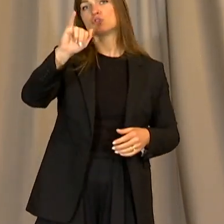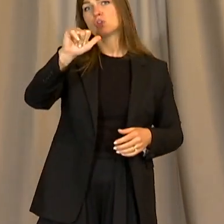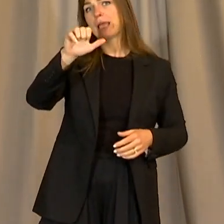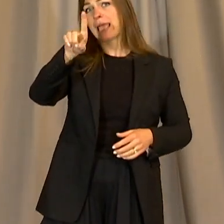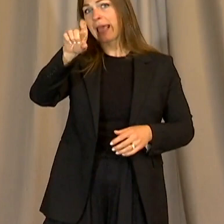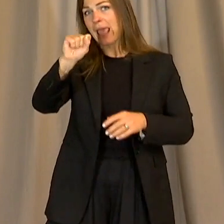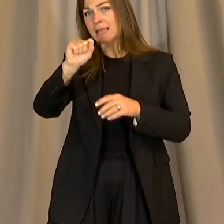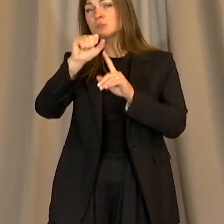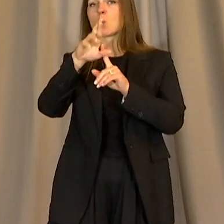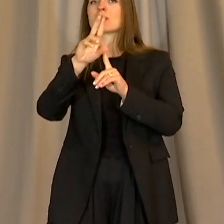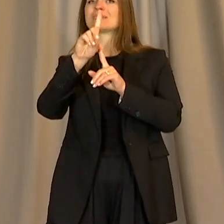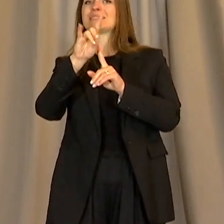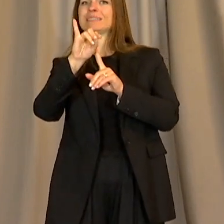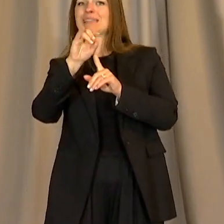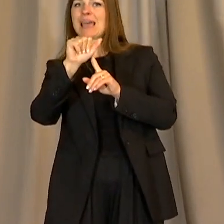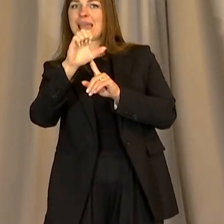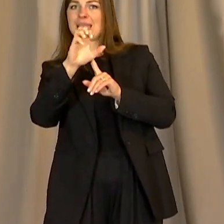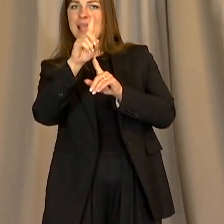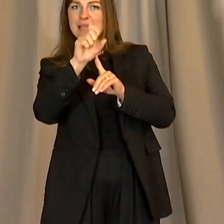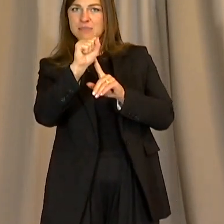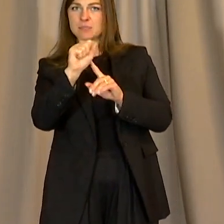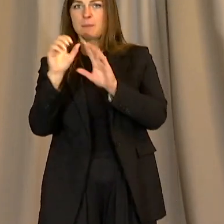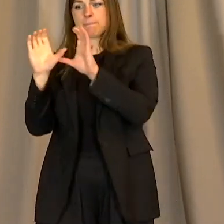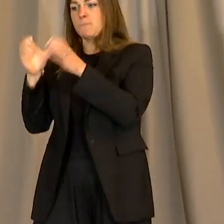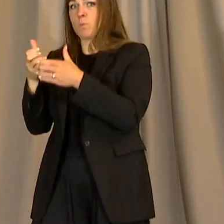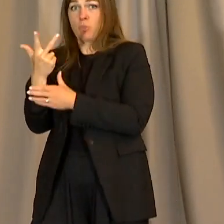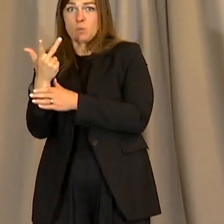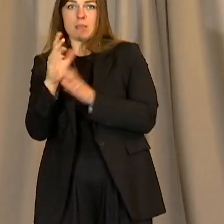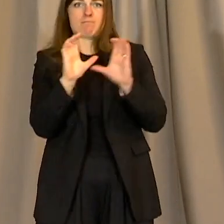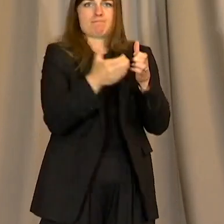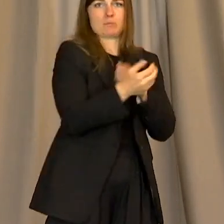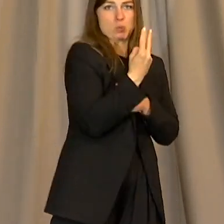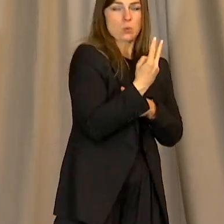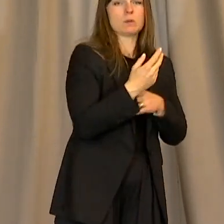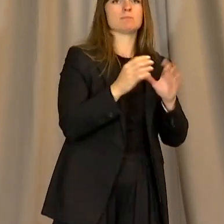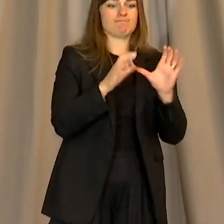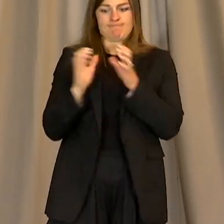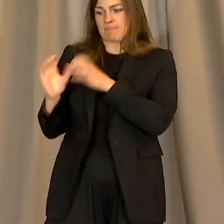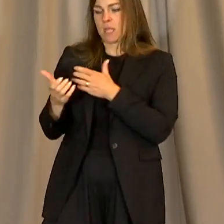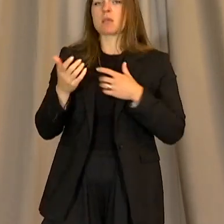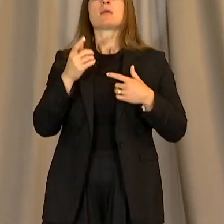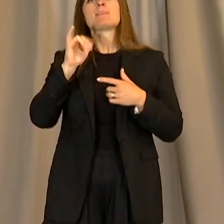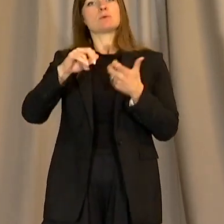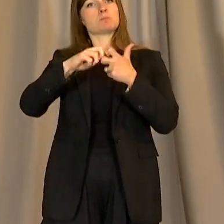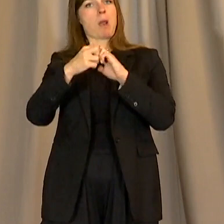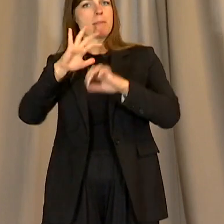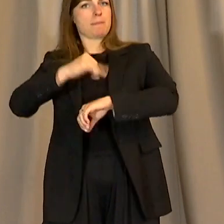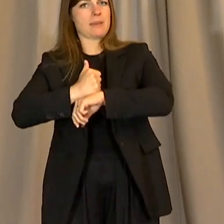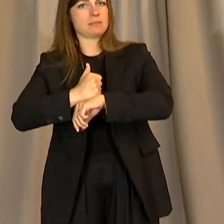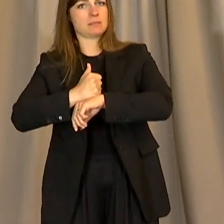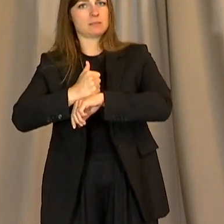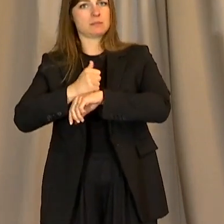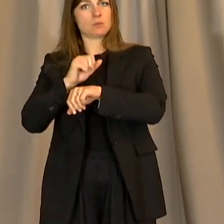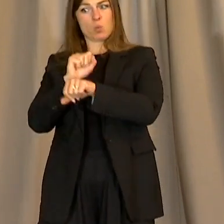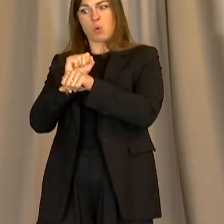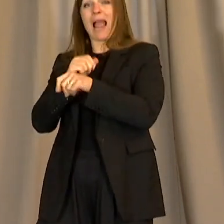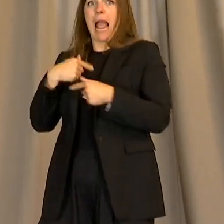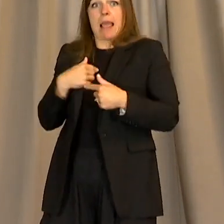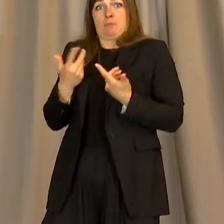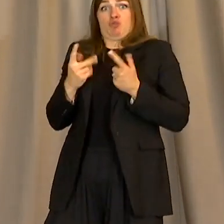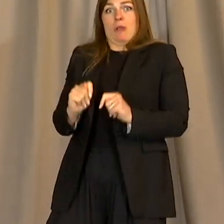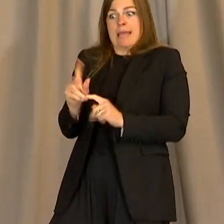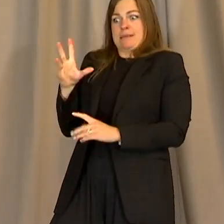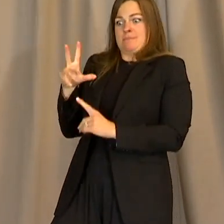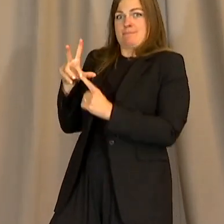alone. It was project-based, place-based work. The work that we're doing in my STEM for, or trying to get